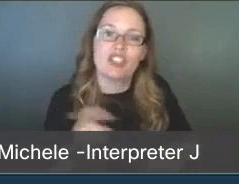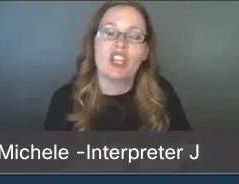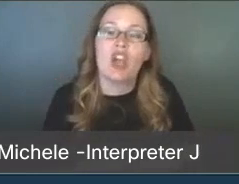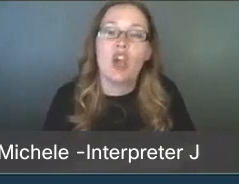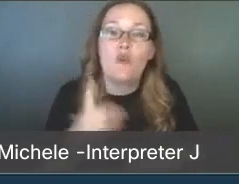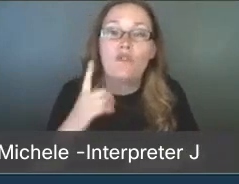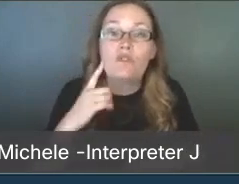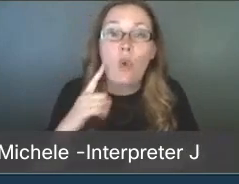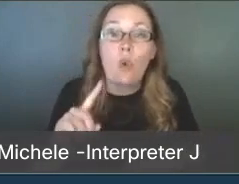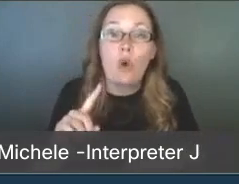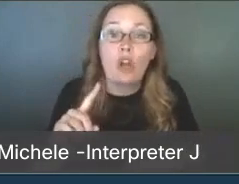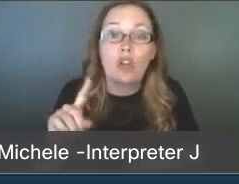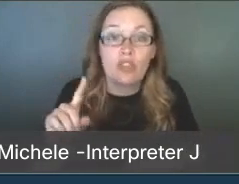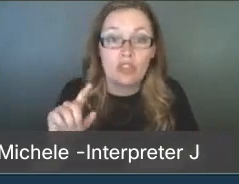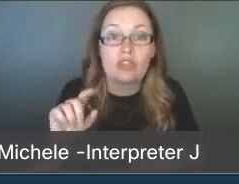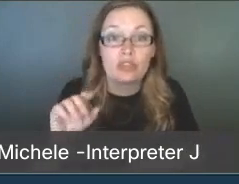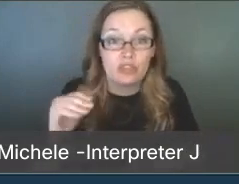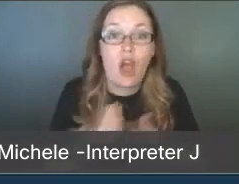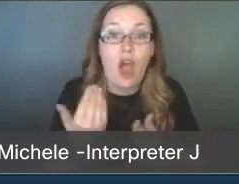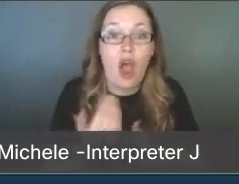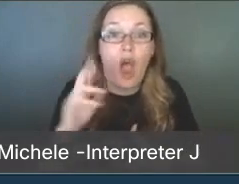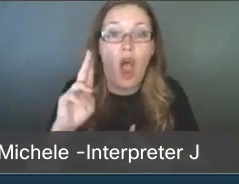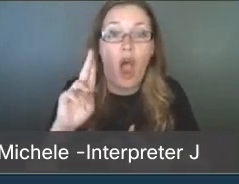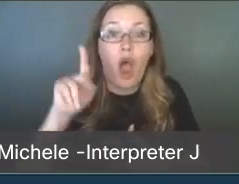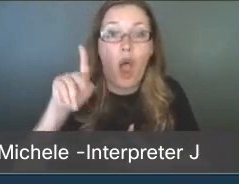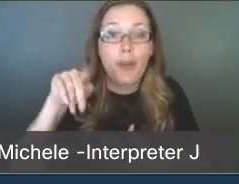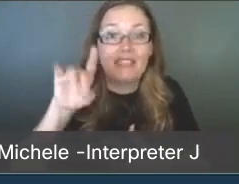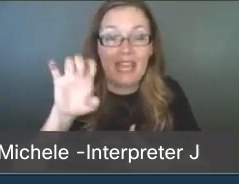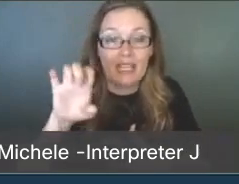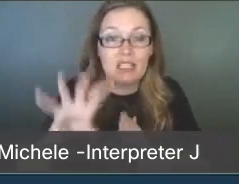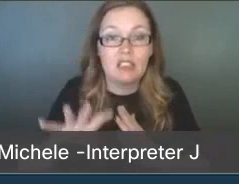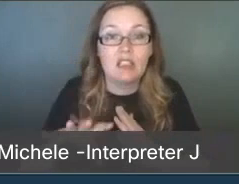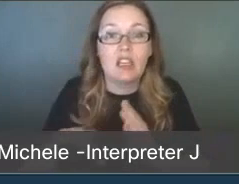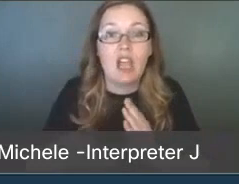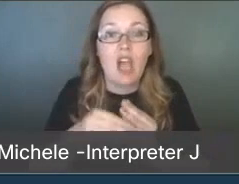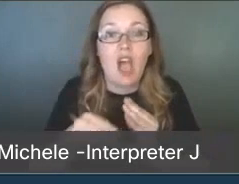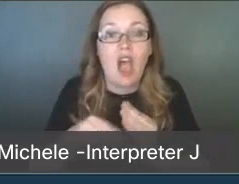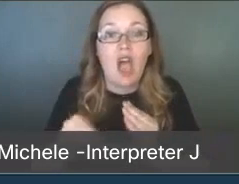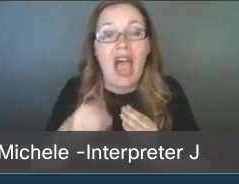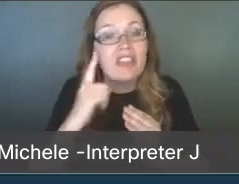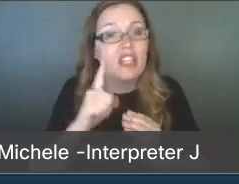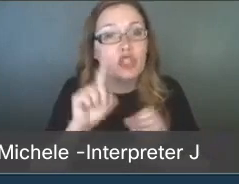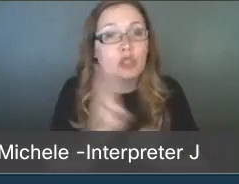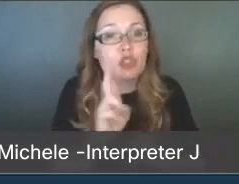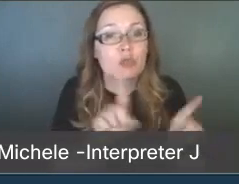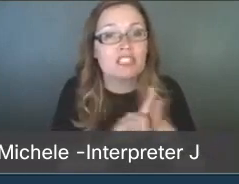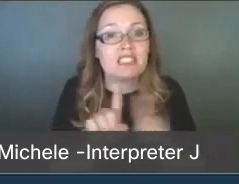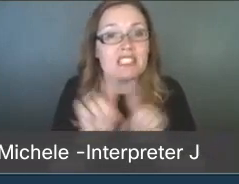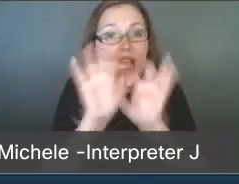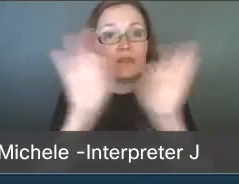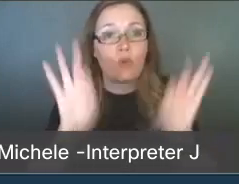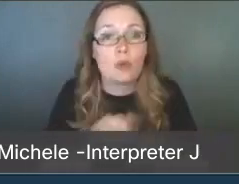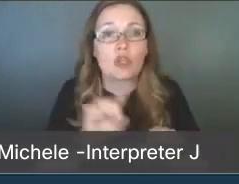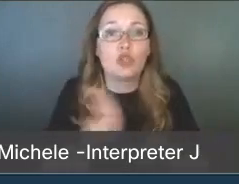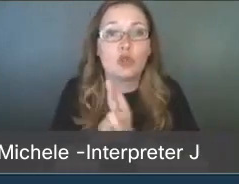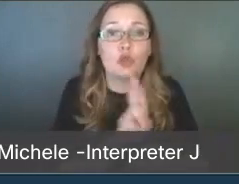for the update, when I talk about the reassessment, in fact, I think you can use the same form that you use at the initial